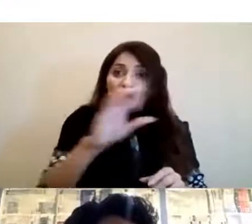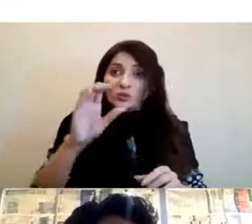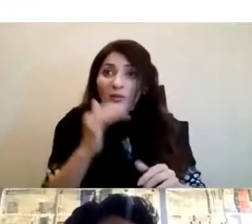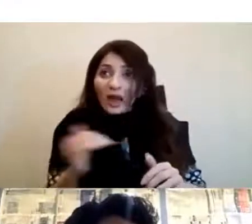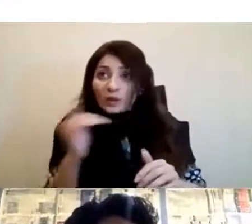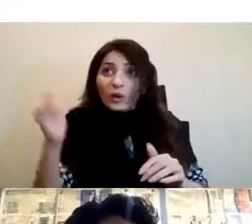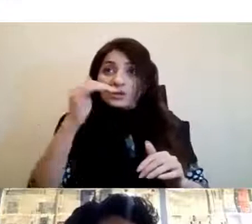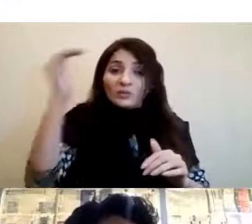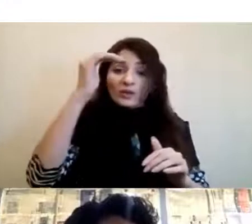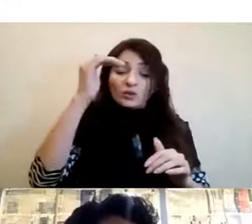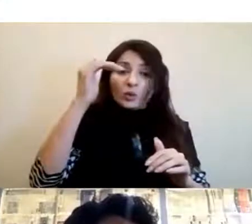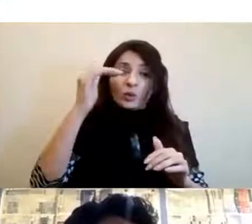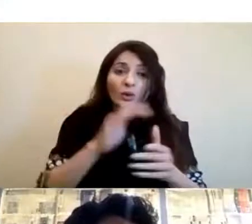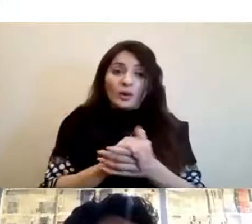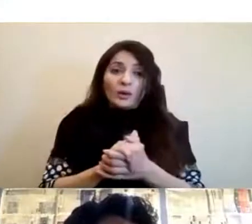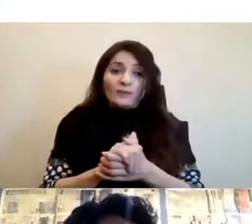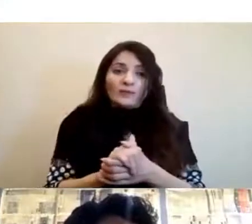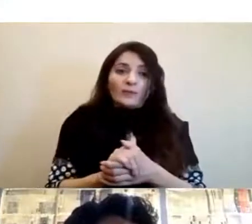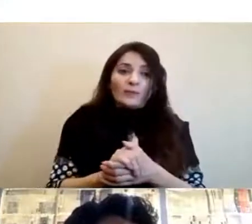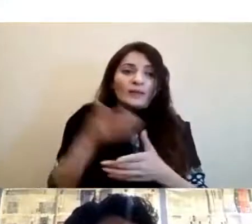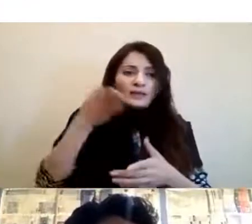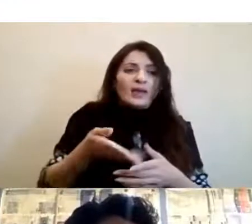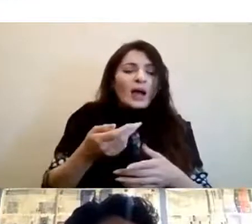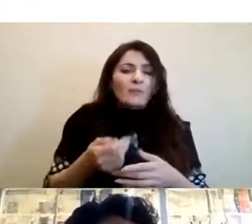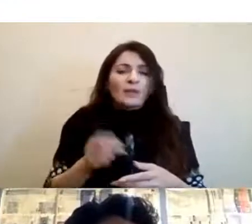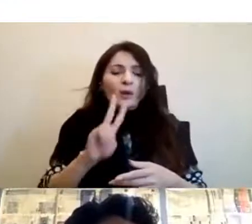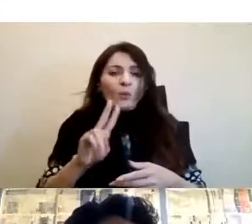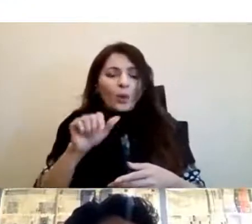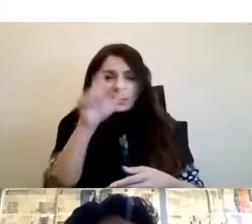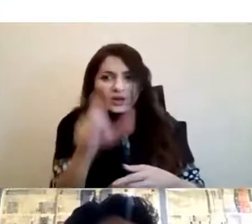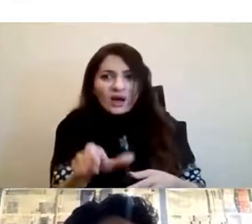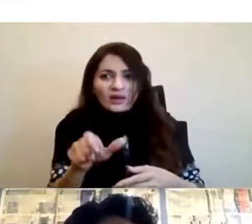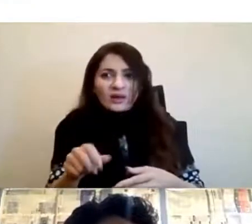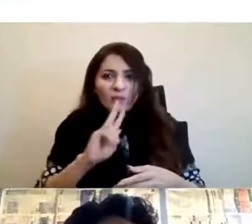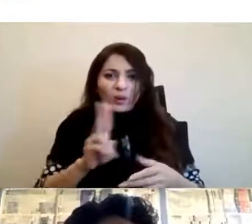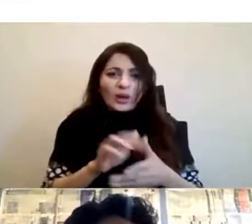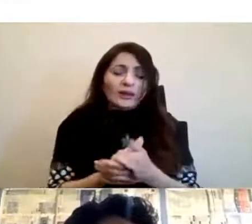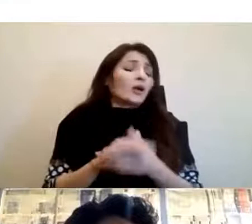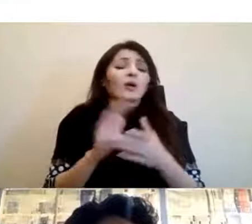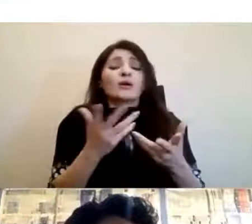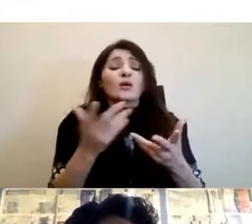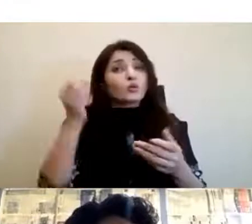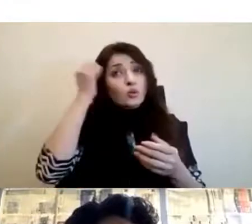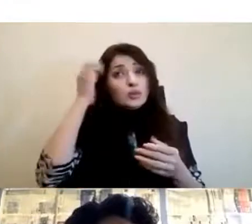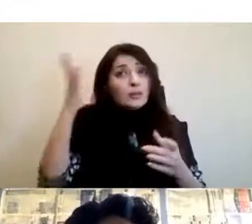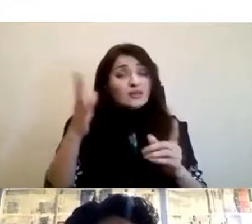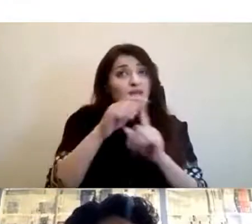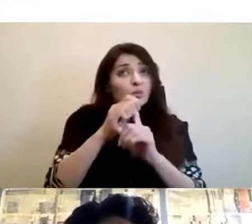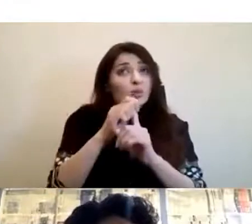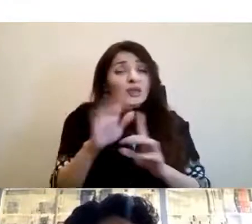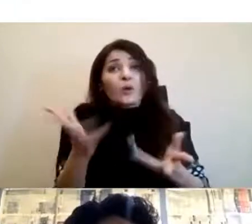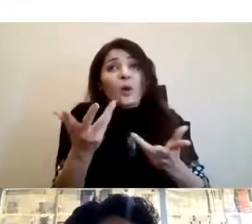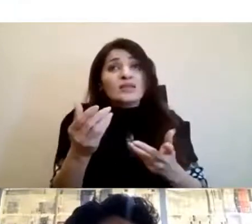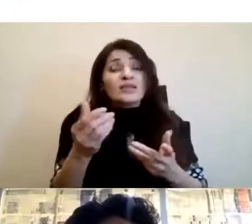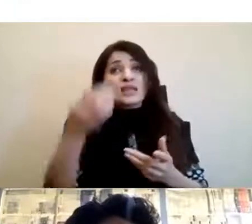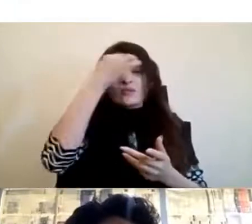speaking, it's really important to understand what the challenges are in order to make